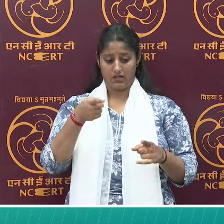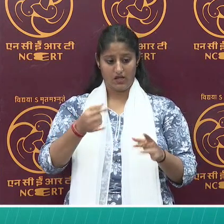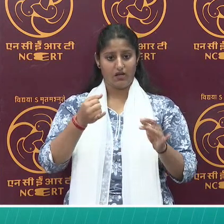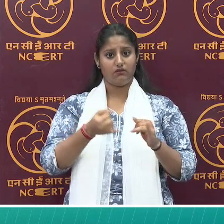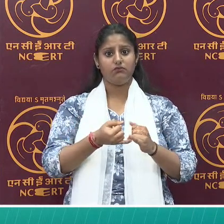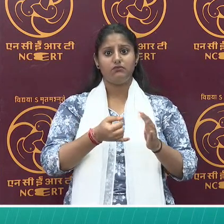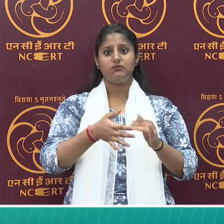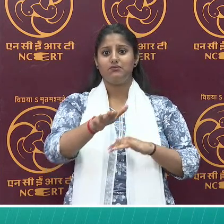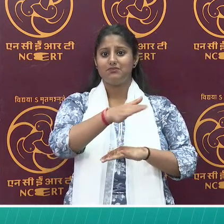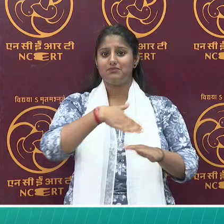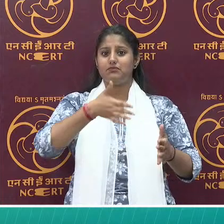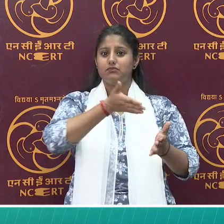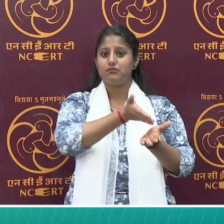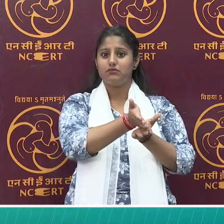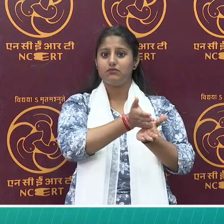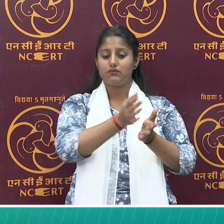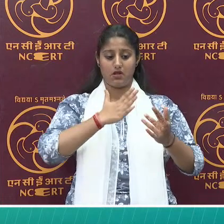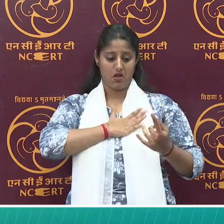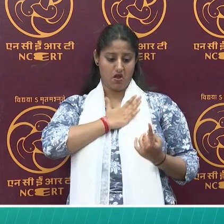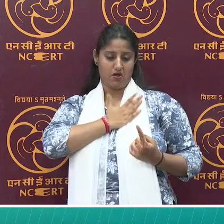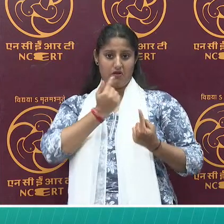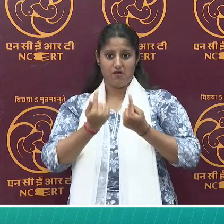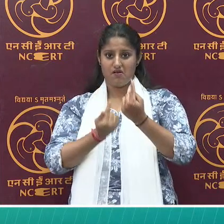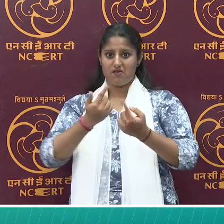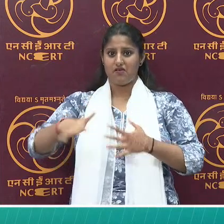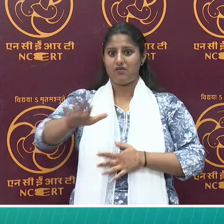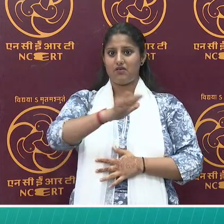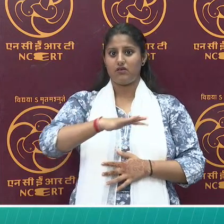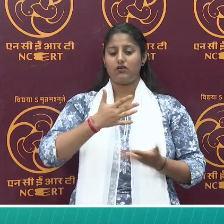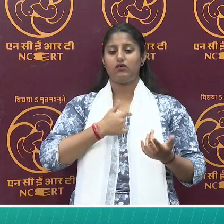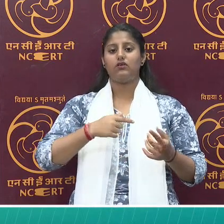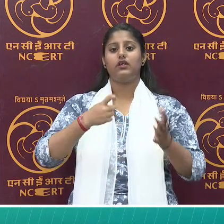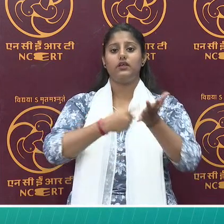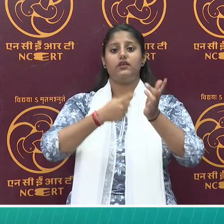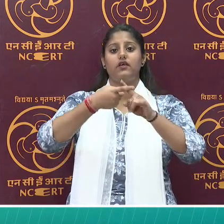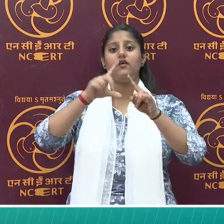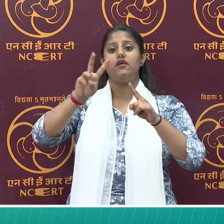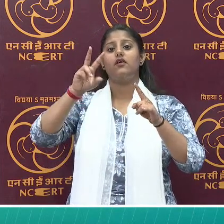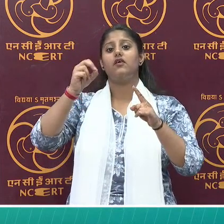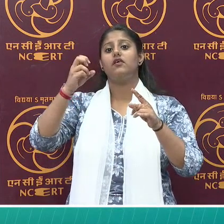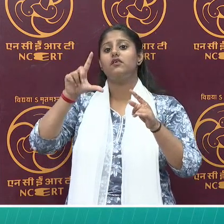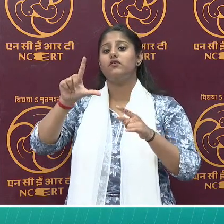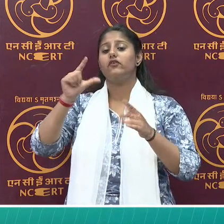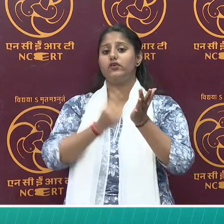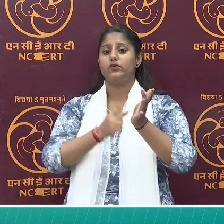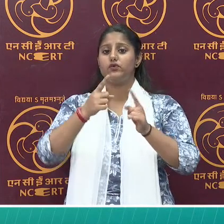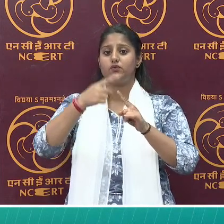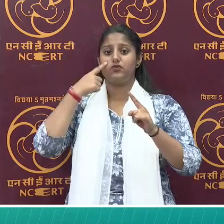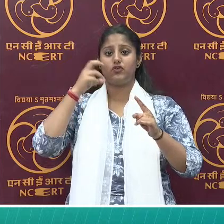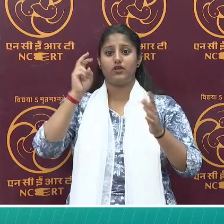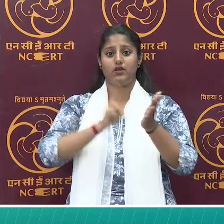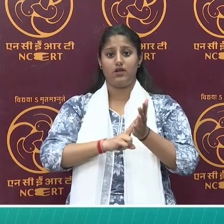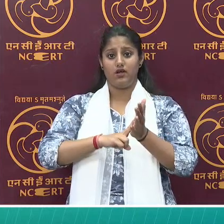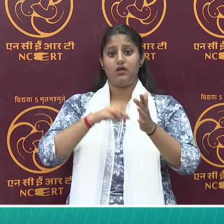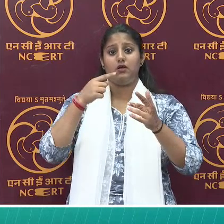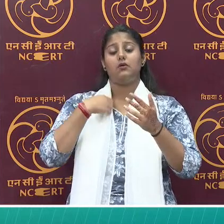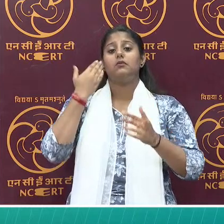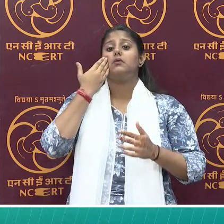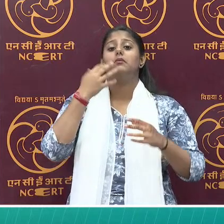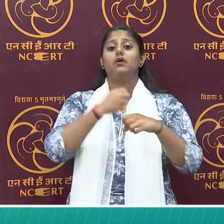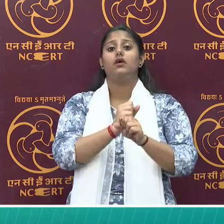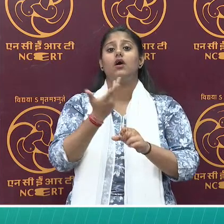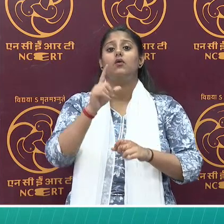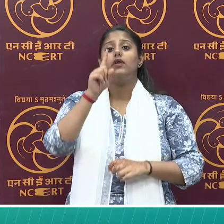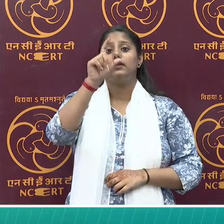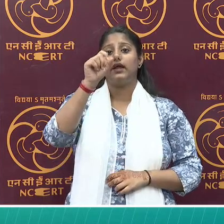came when green revolution came into existence. So it was in mid 1960